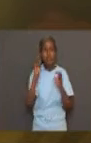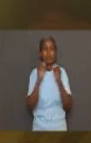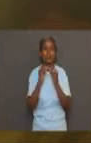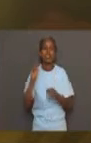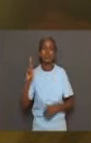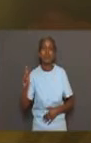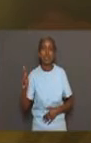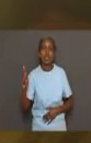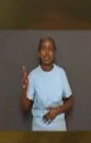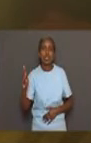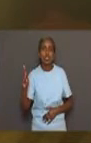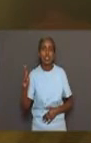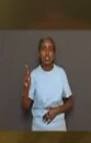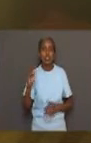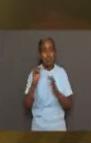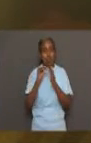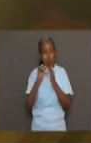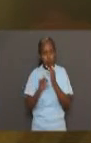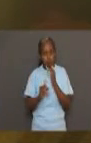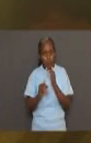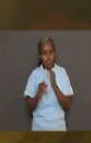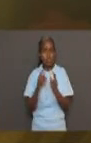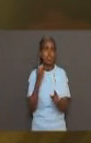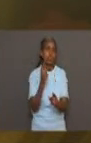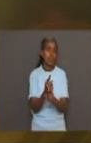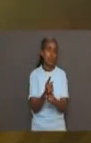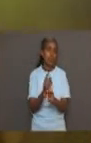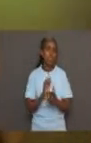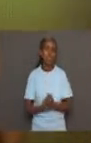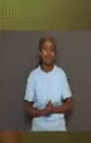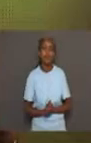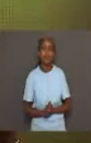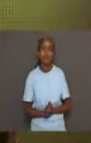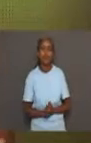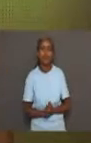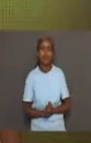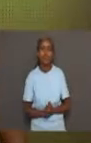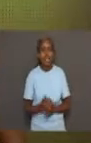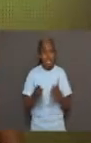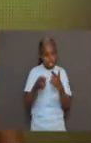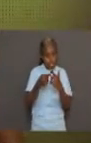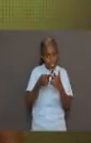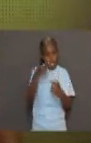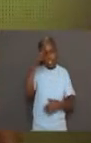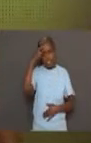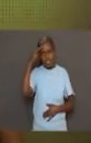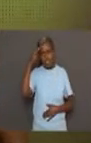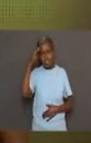plus 1 is odd is correct. The second